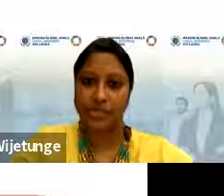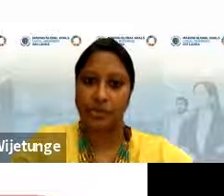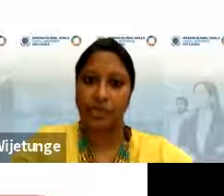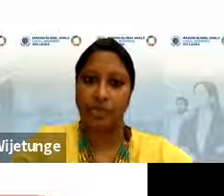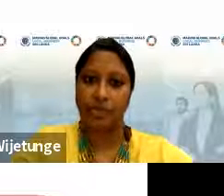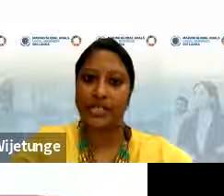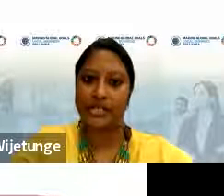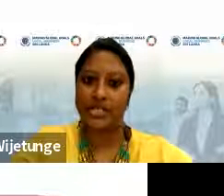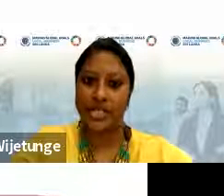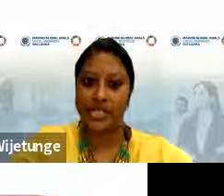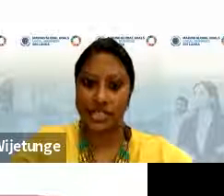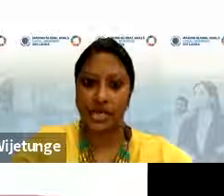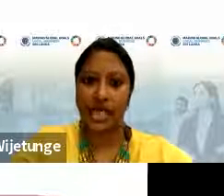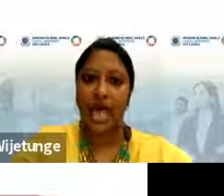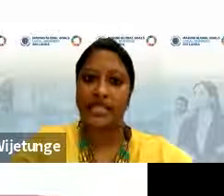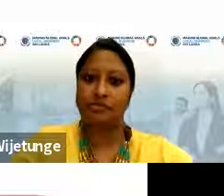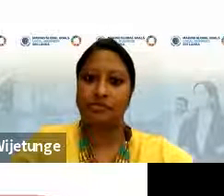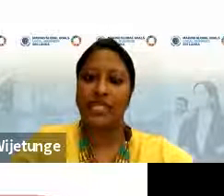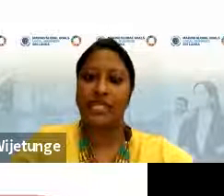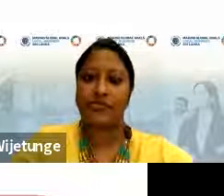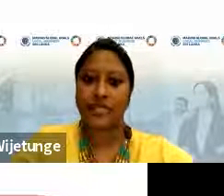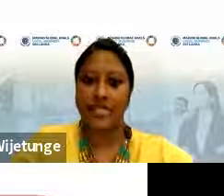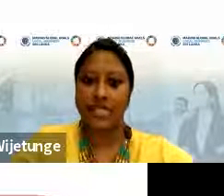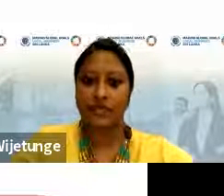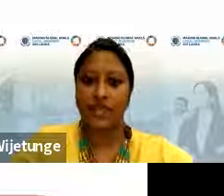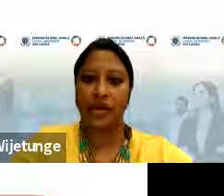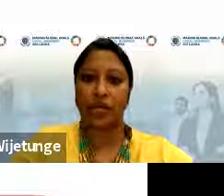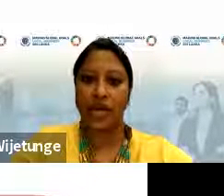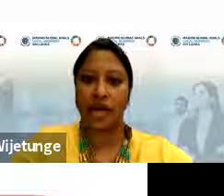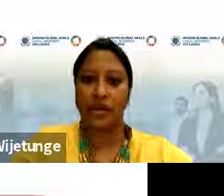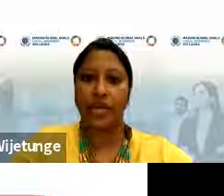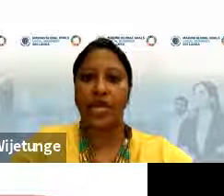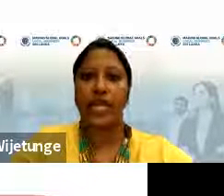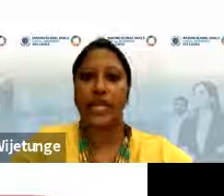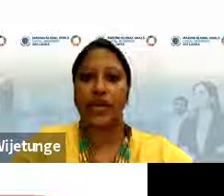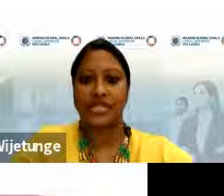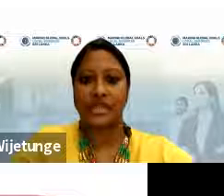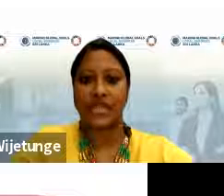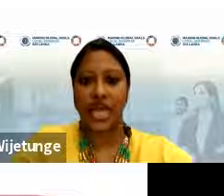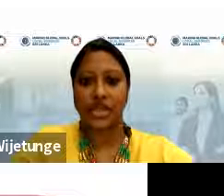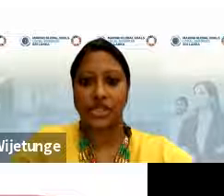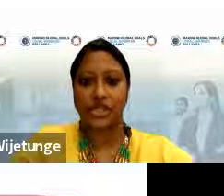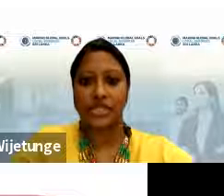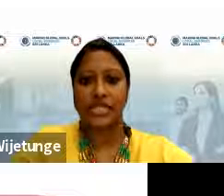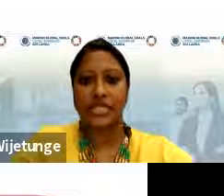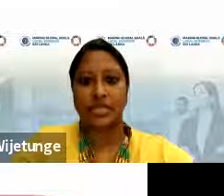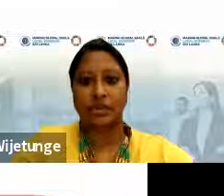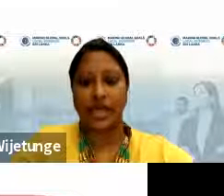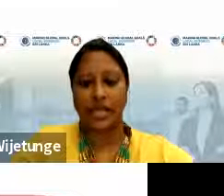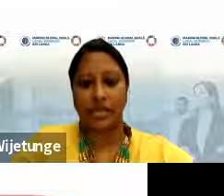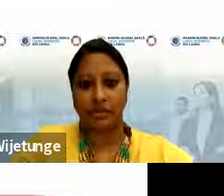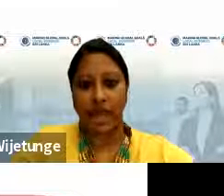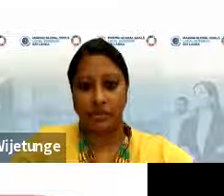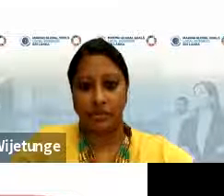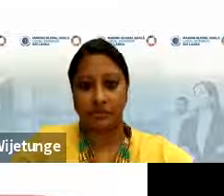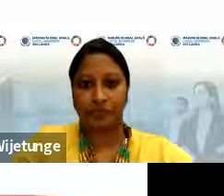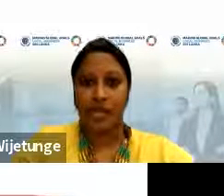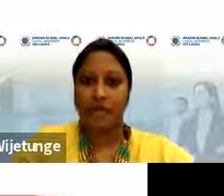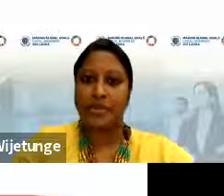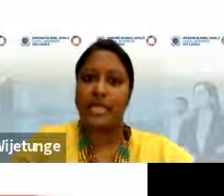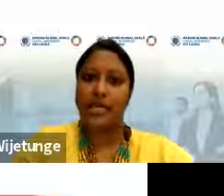collaboration supported by digitization as the means of successfully overcoming increasing challenges in supply chain